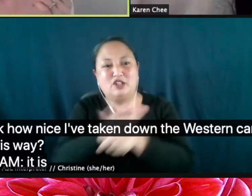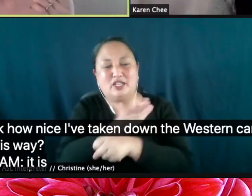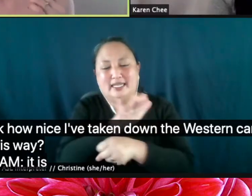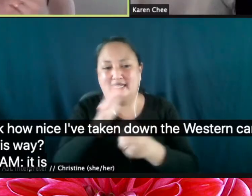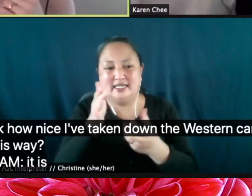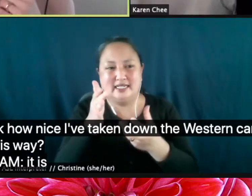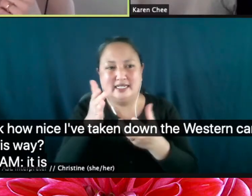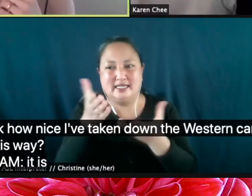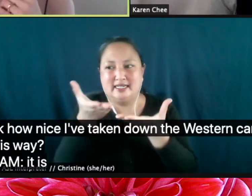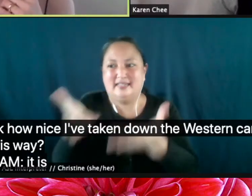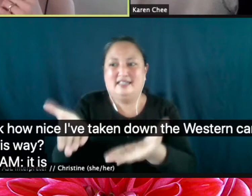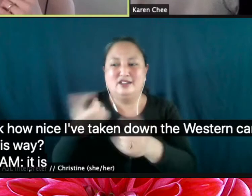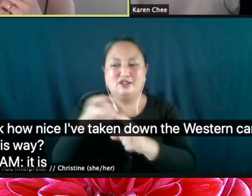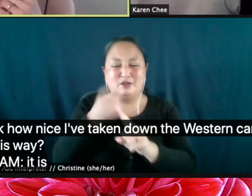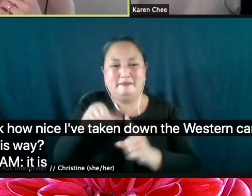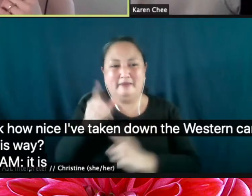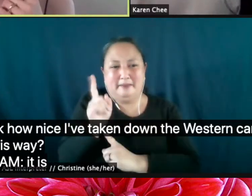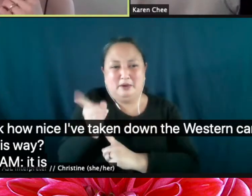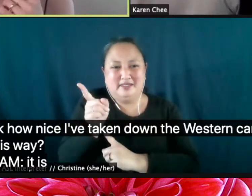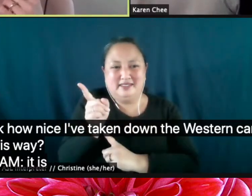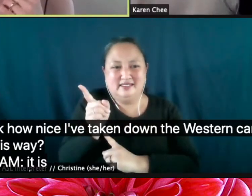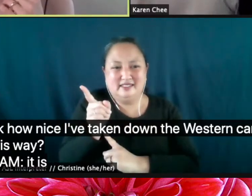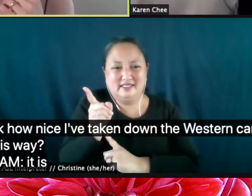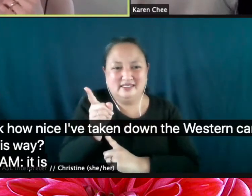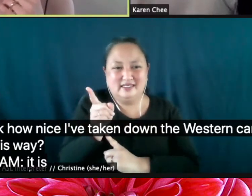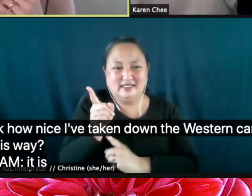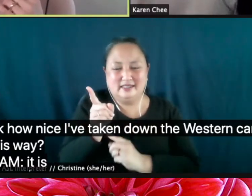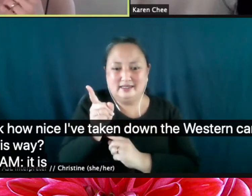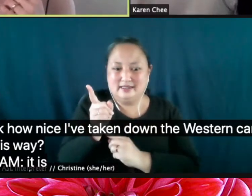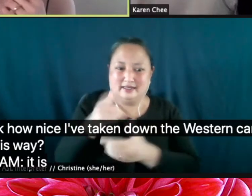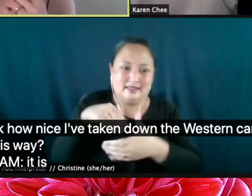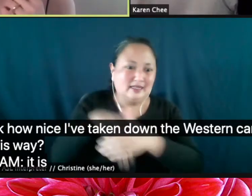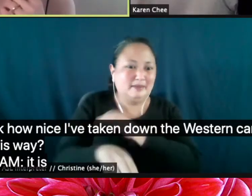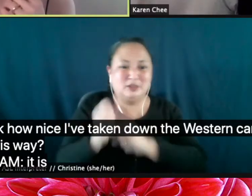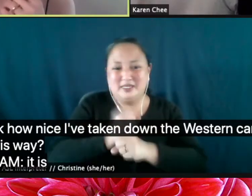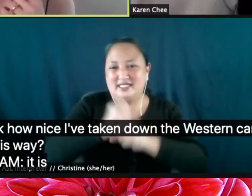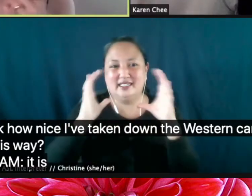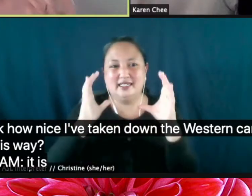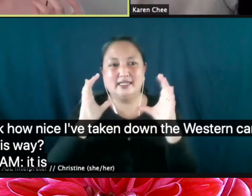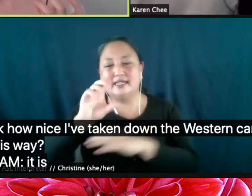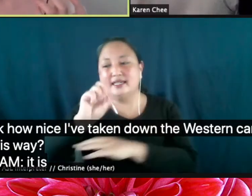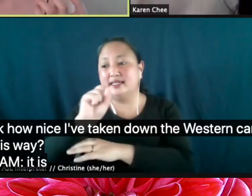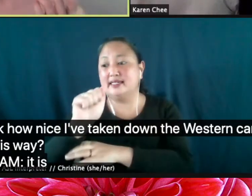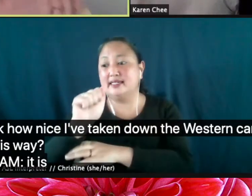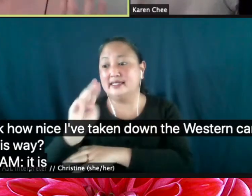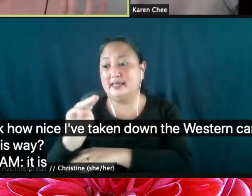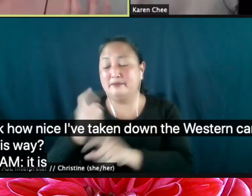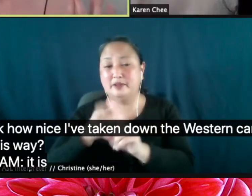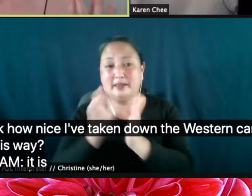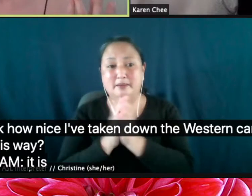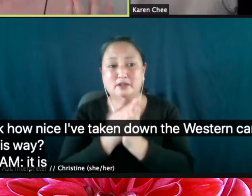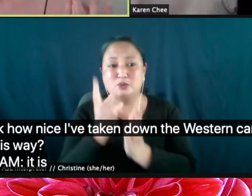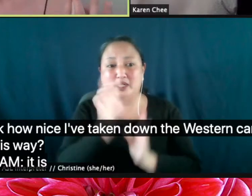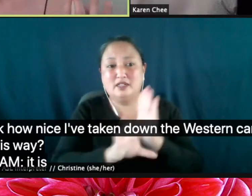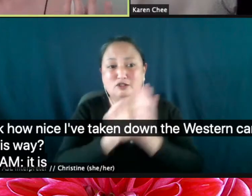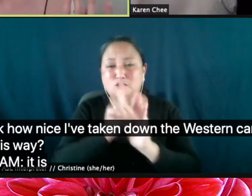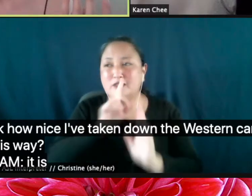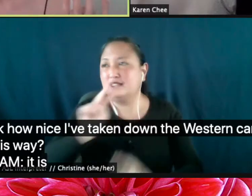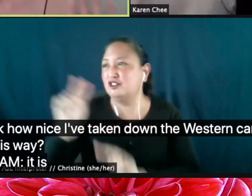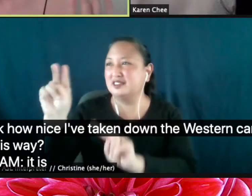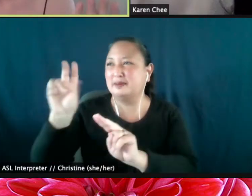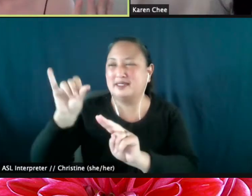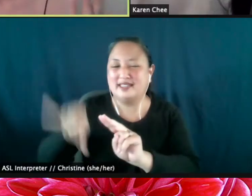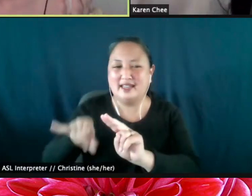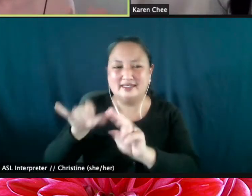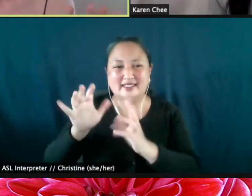fully present from the moment they entered the scene. And like one Sam in the book is one of the characters who looks up to that sort